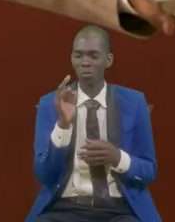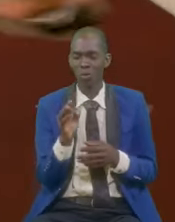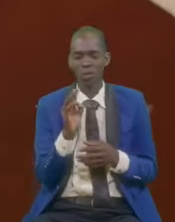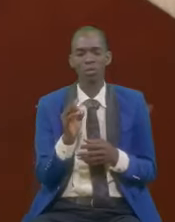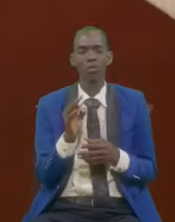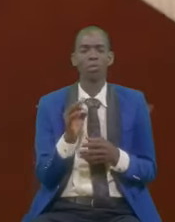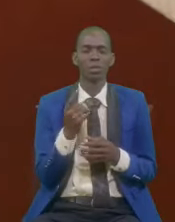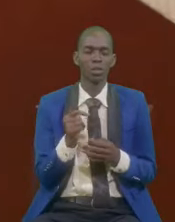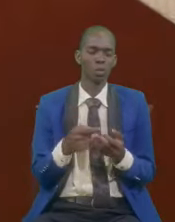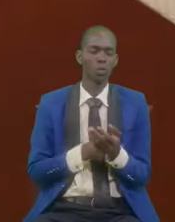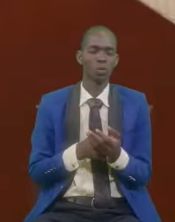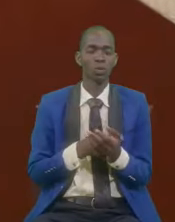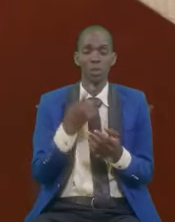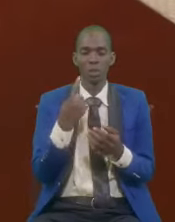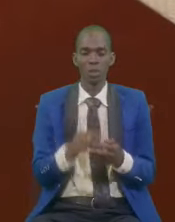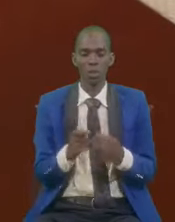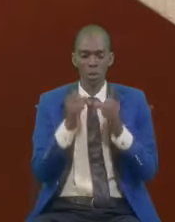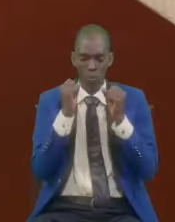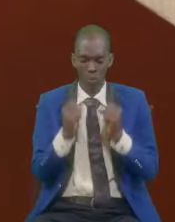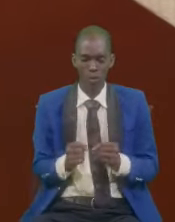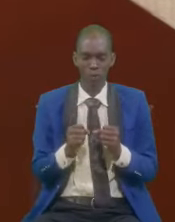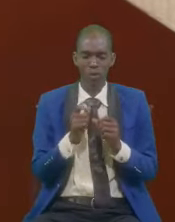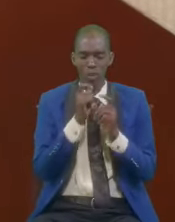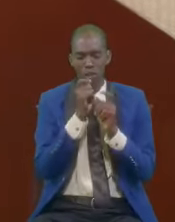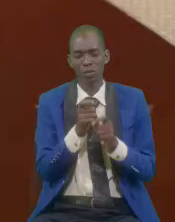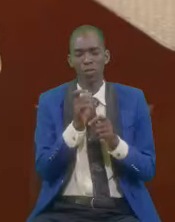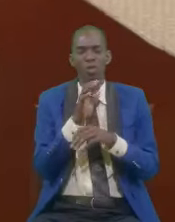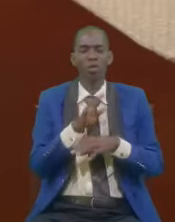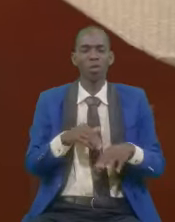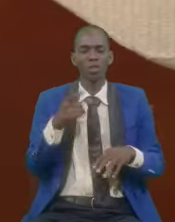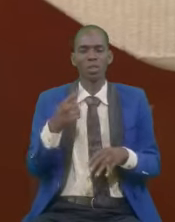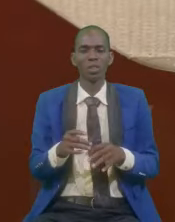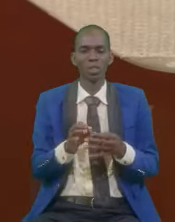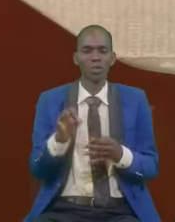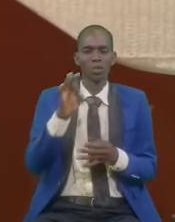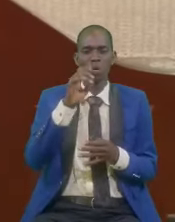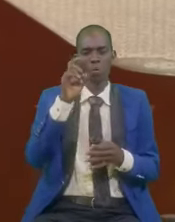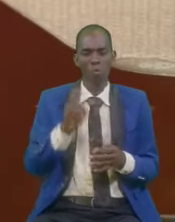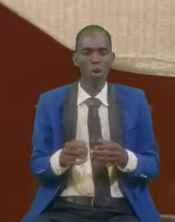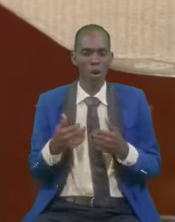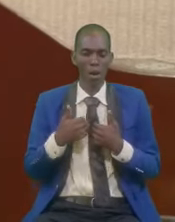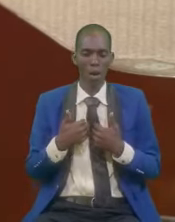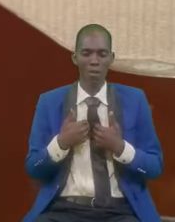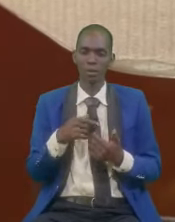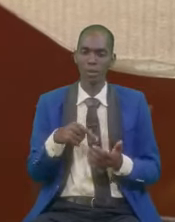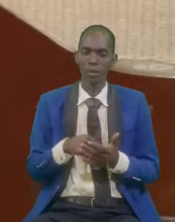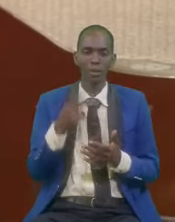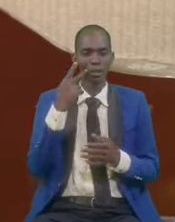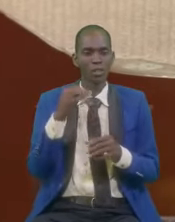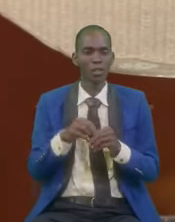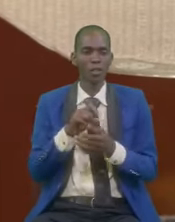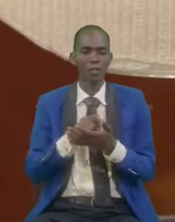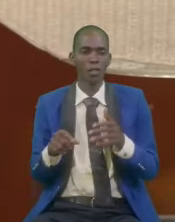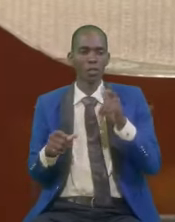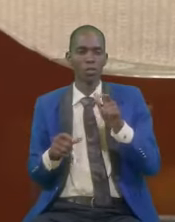gift, the powerful gift of the Spirit for service. Look at chapter 2. I'm reading from